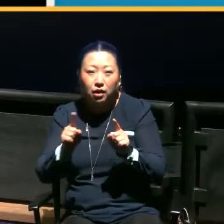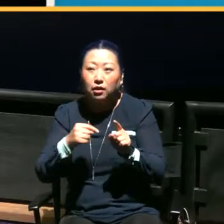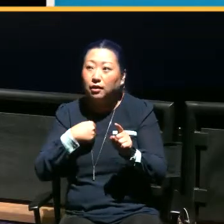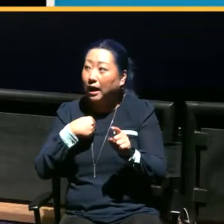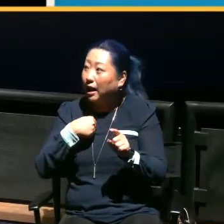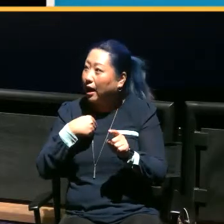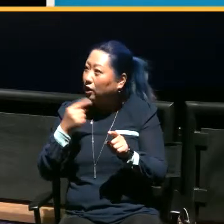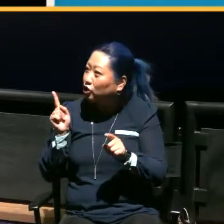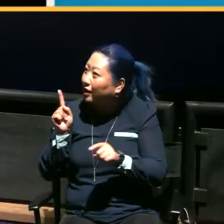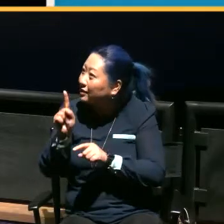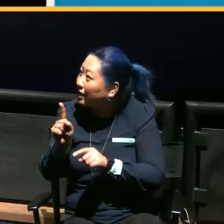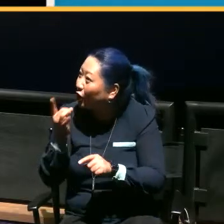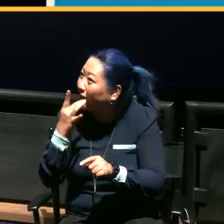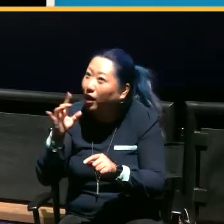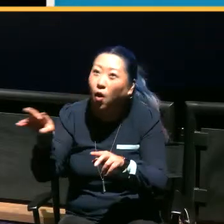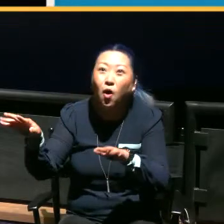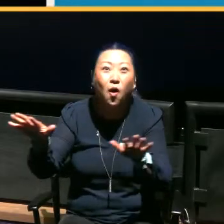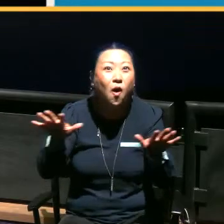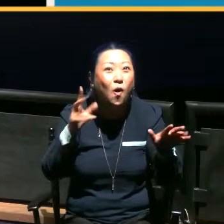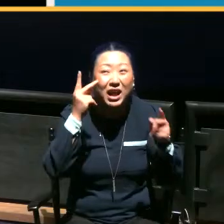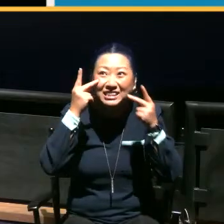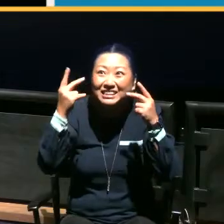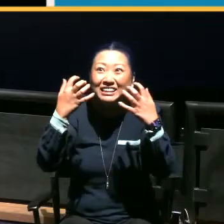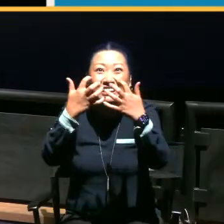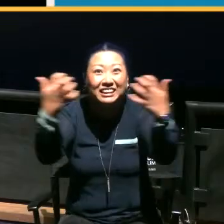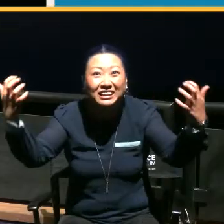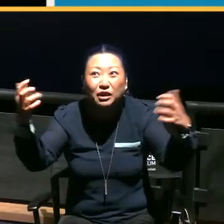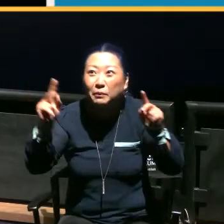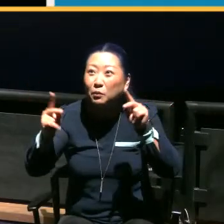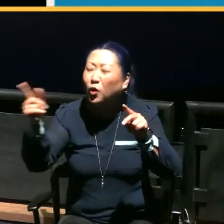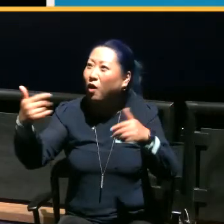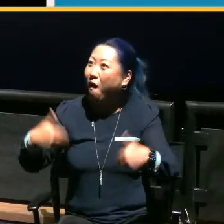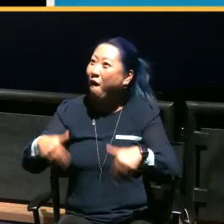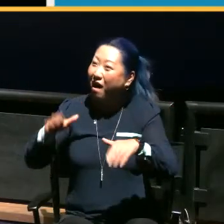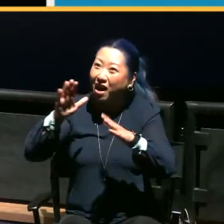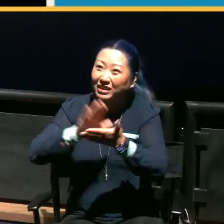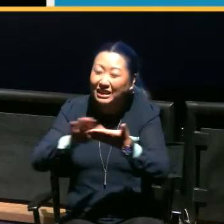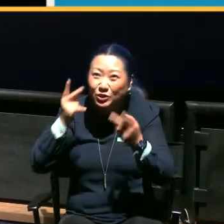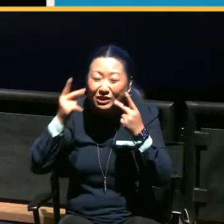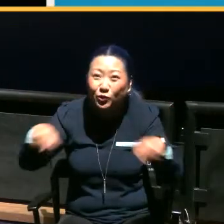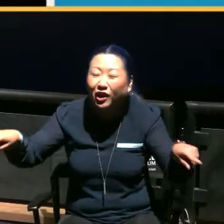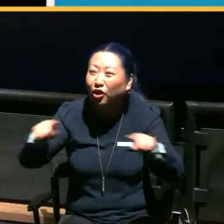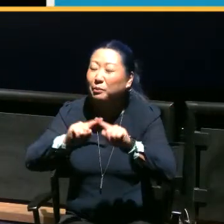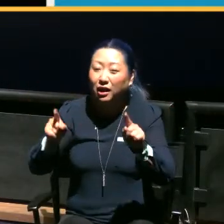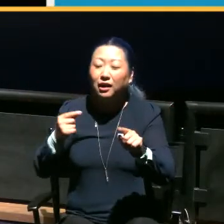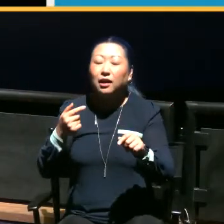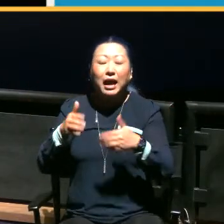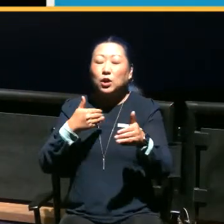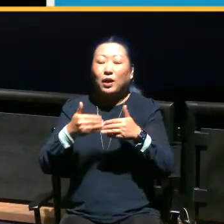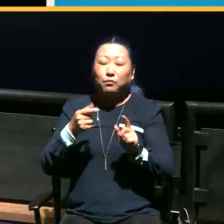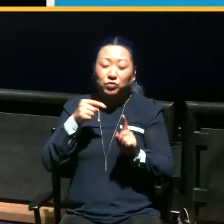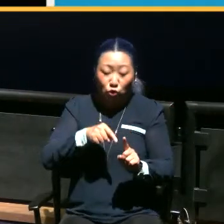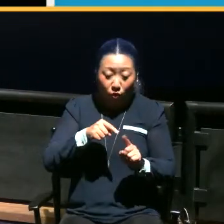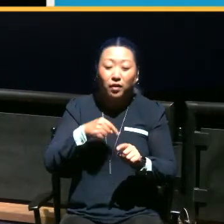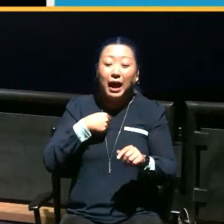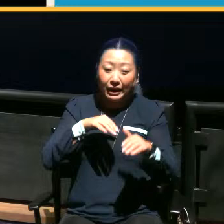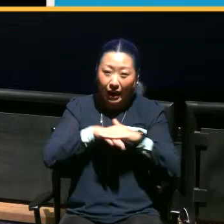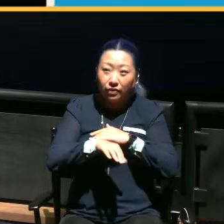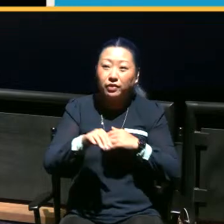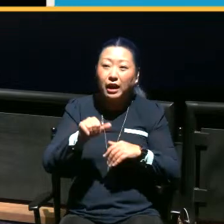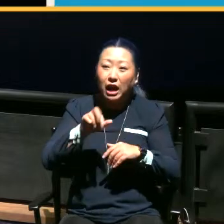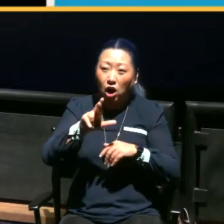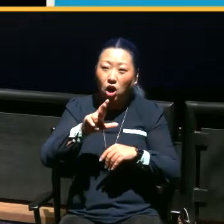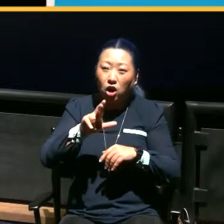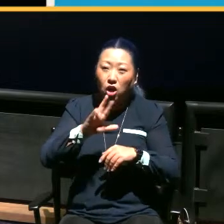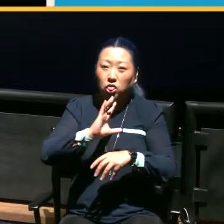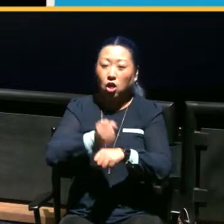here. Hello, how are you? Very nice to see all of you. So, and I can see Scooter now. So anyway, so I go, do you remember? So I get in the airlock, and